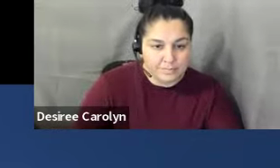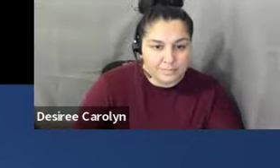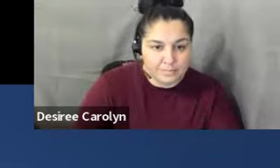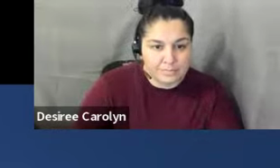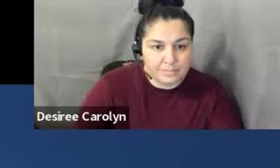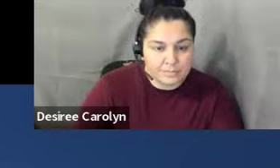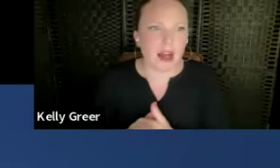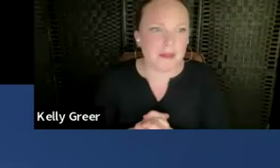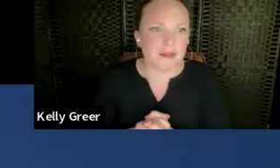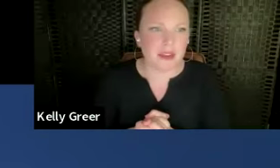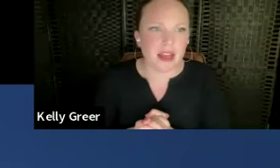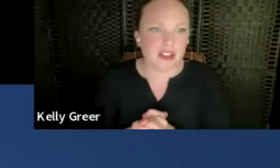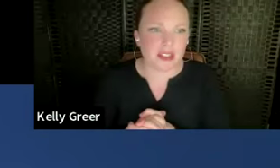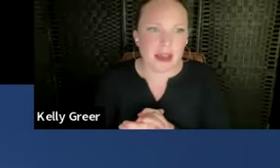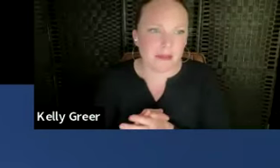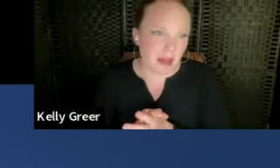So we added a few other